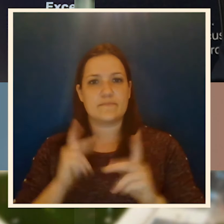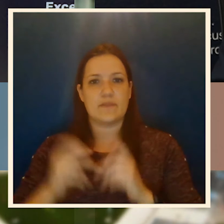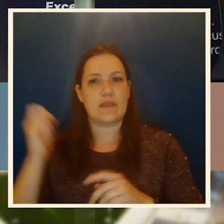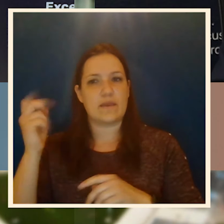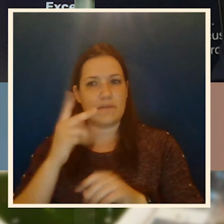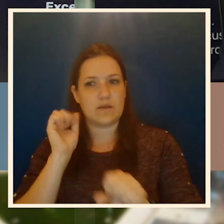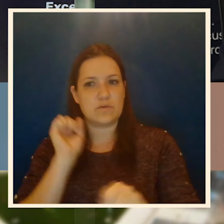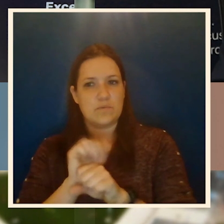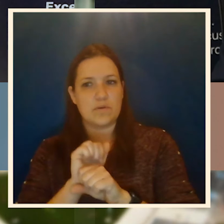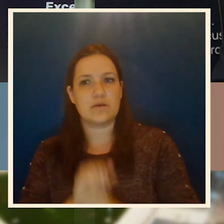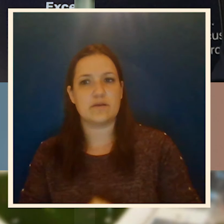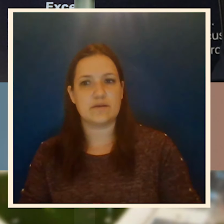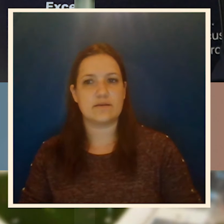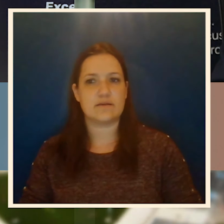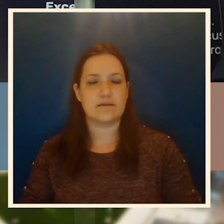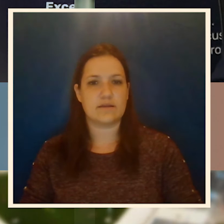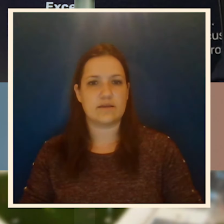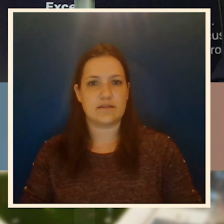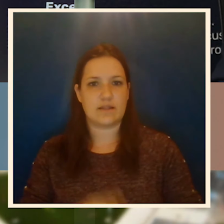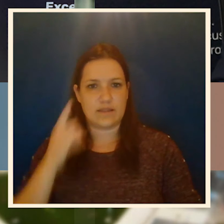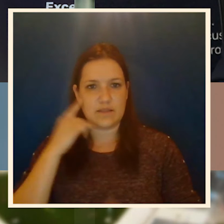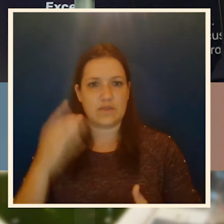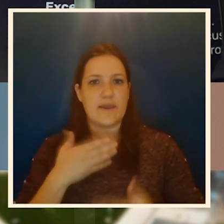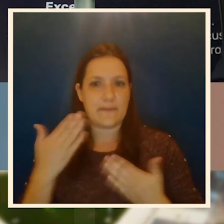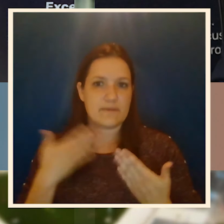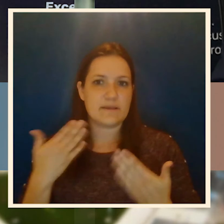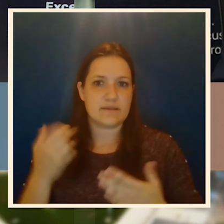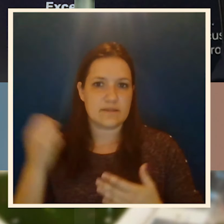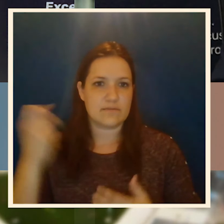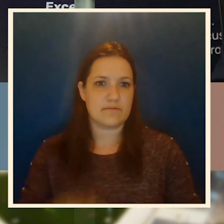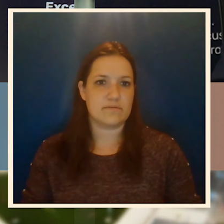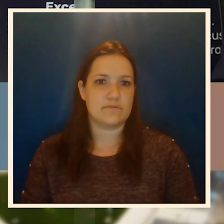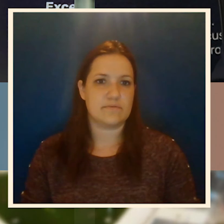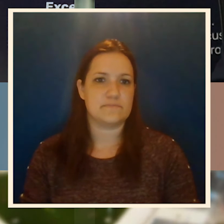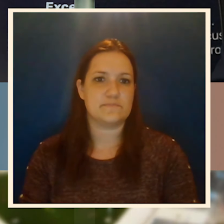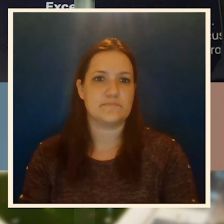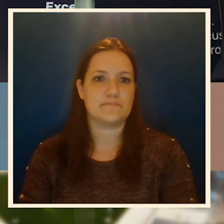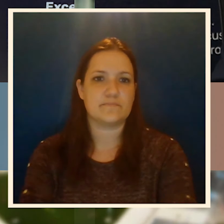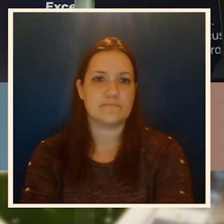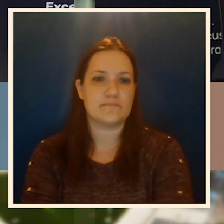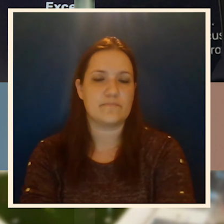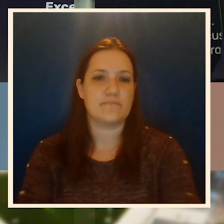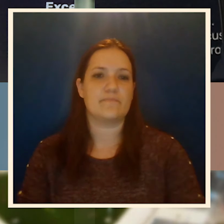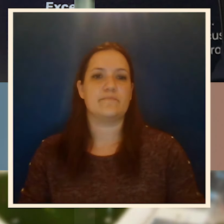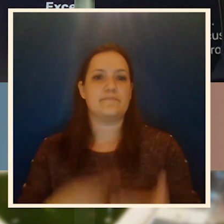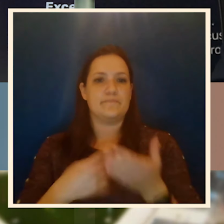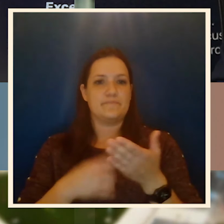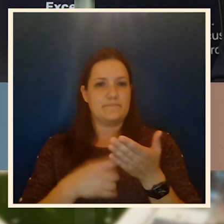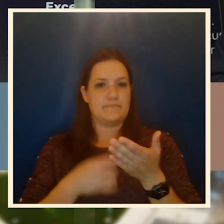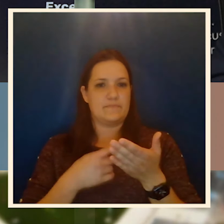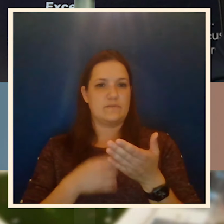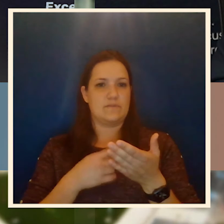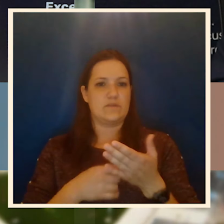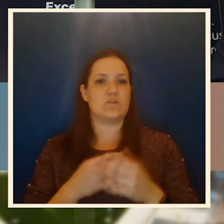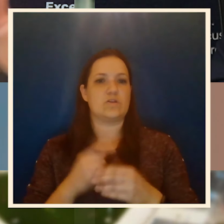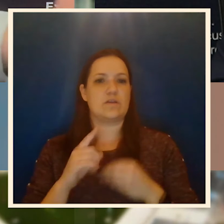to work, and I think are happy to be back. So is there a discussion at the executive level